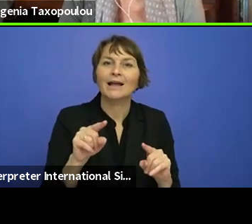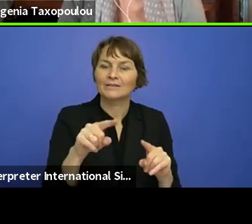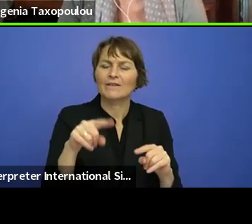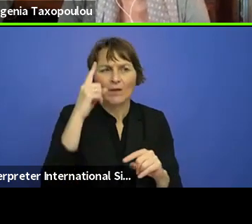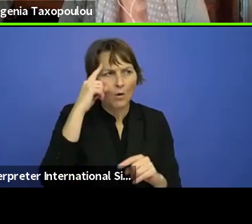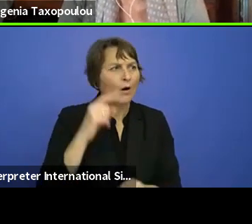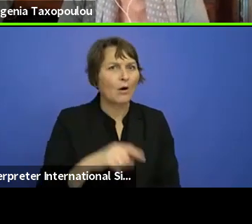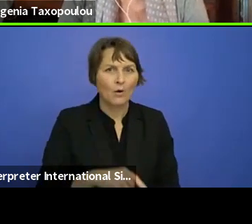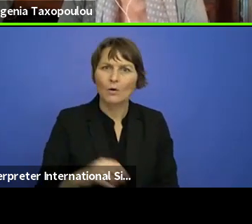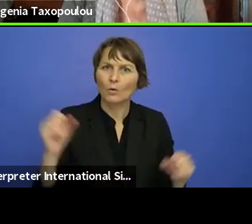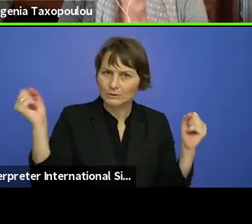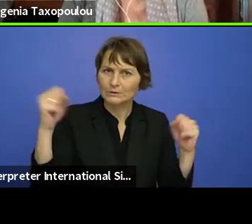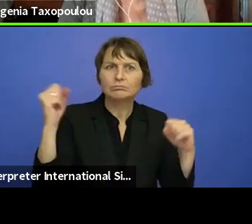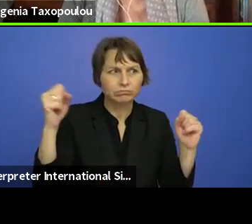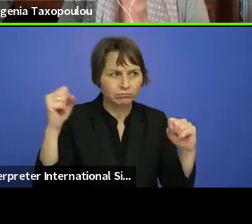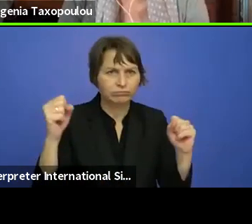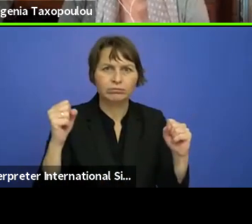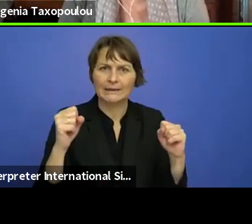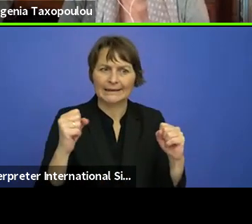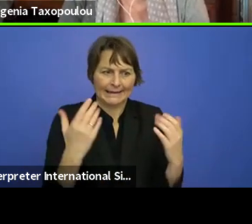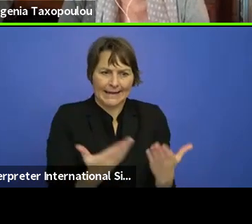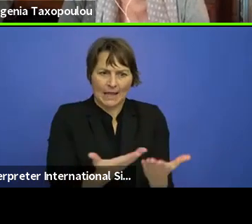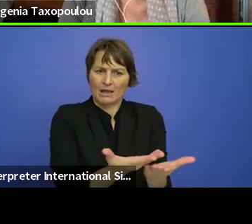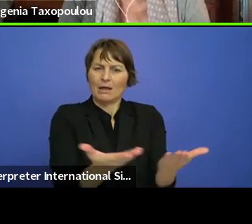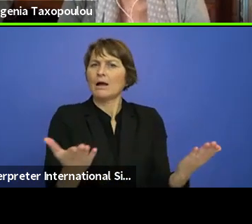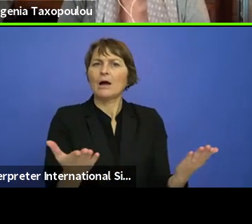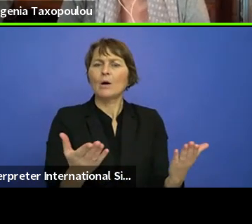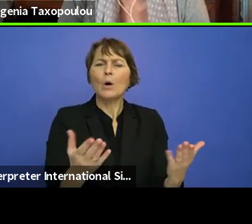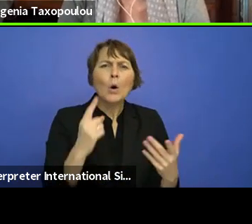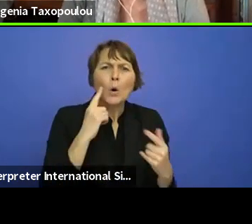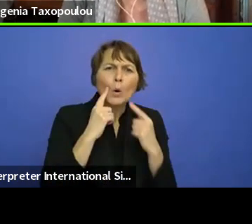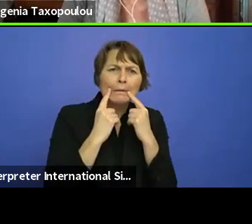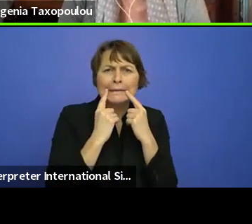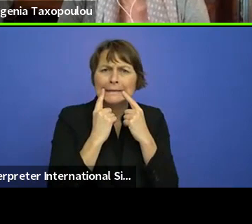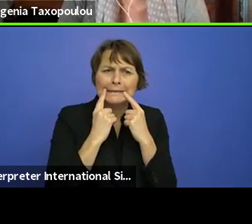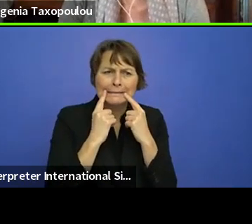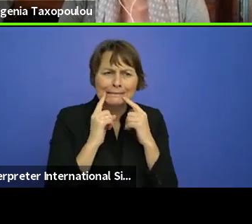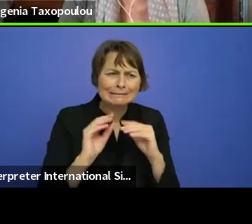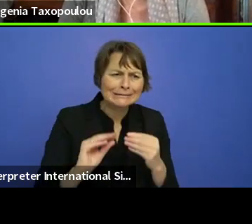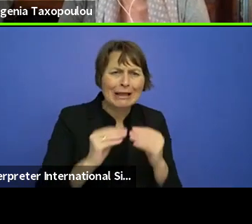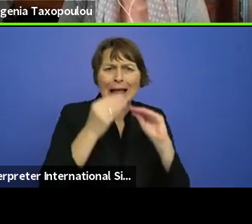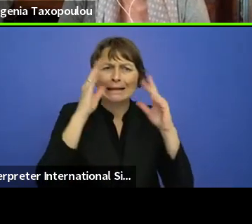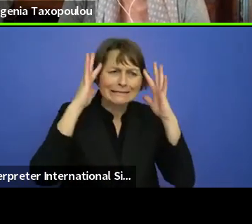what we're facing is not a challenge, but it is definitely a wonderful